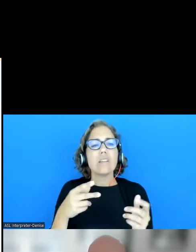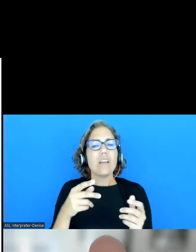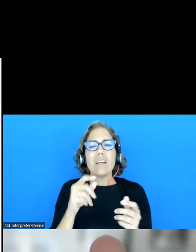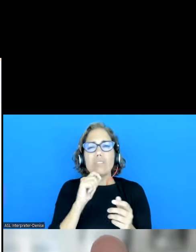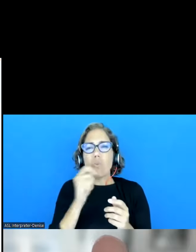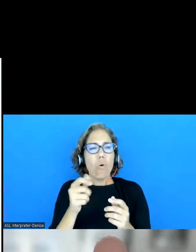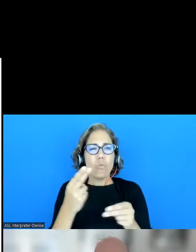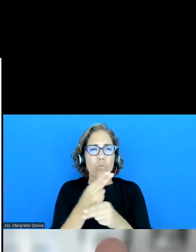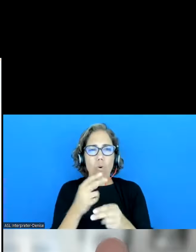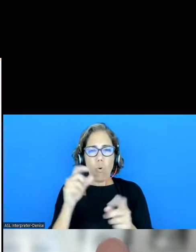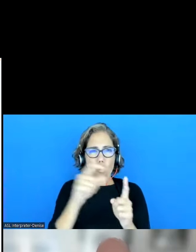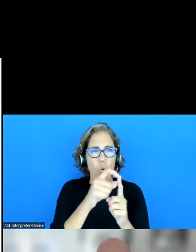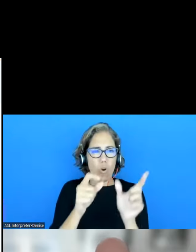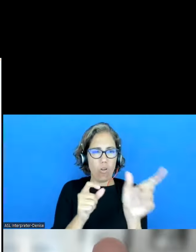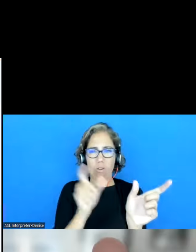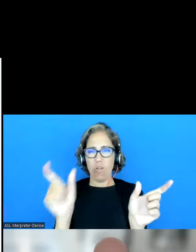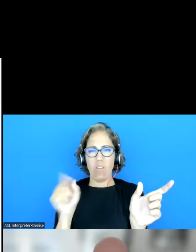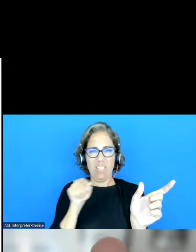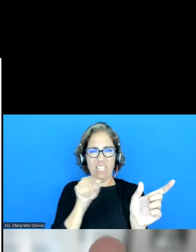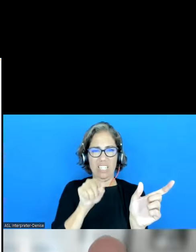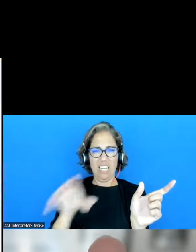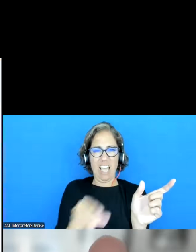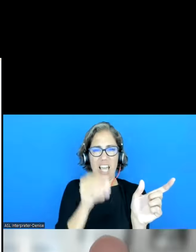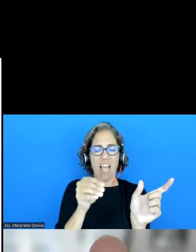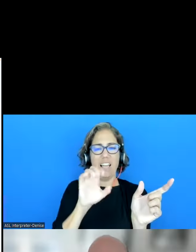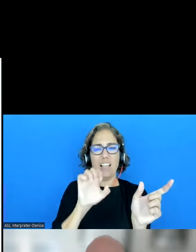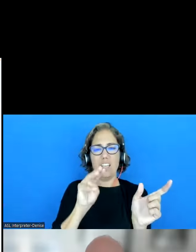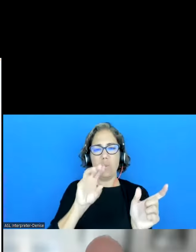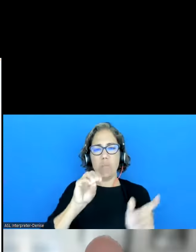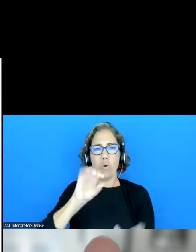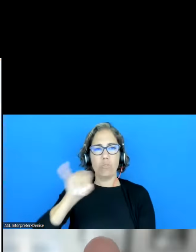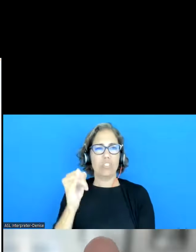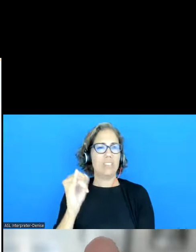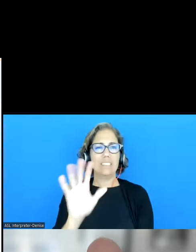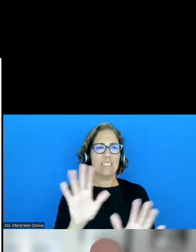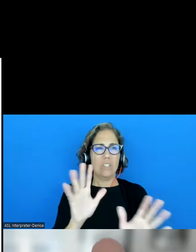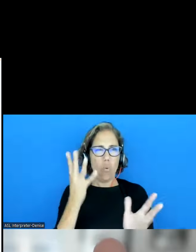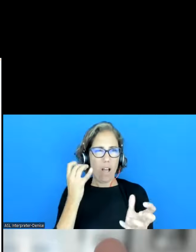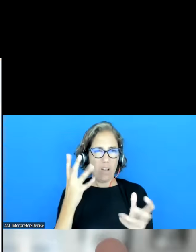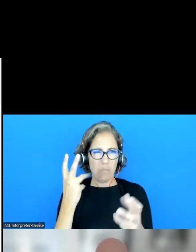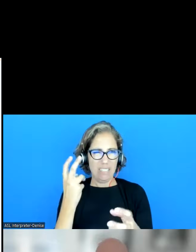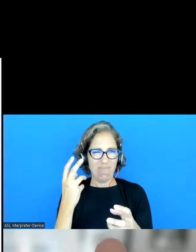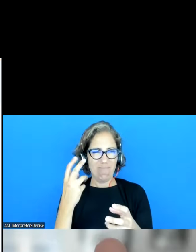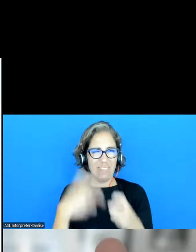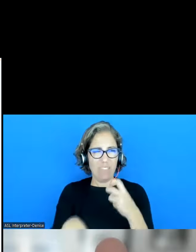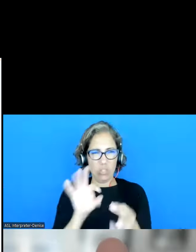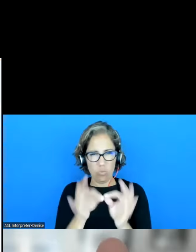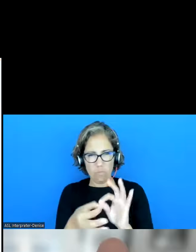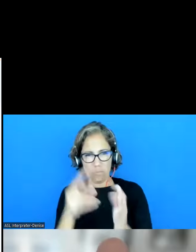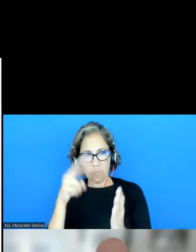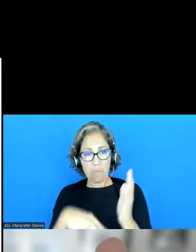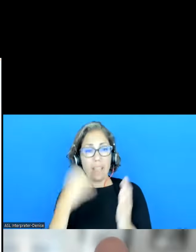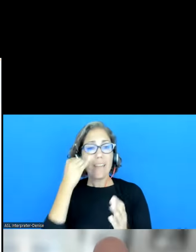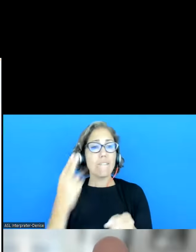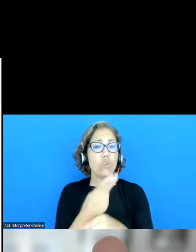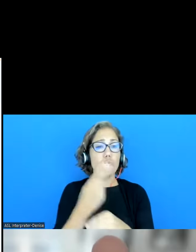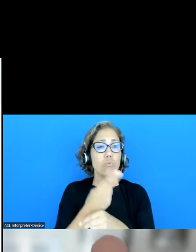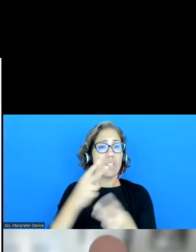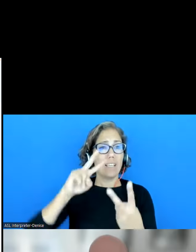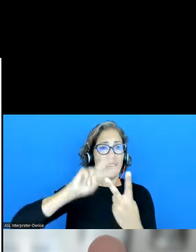words, because that can make those words much more difficult to parse. When you're using hashtags, make sure